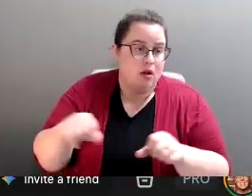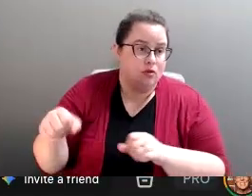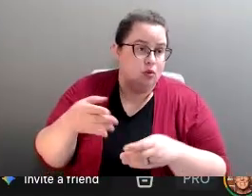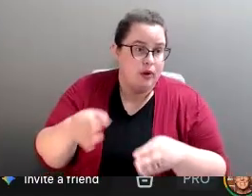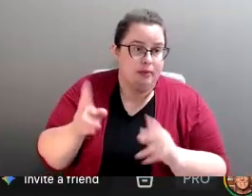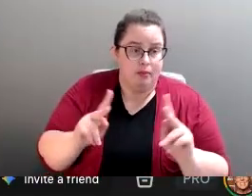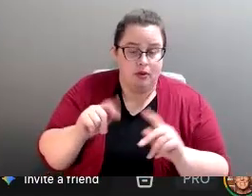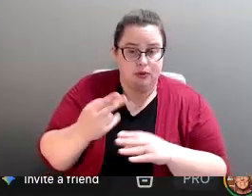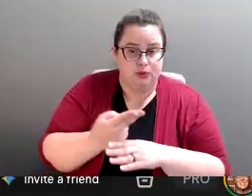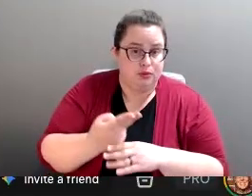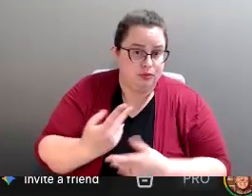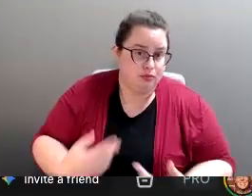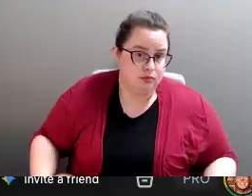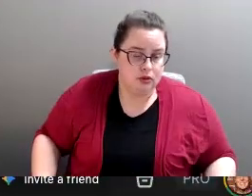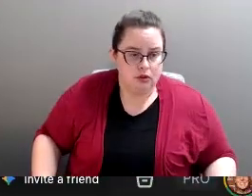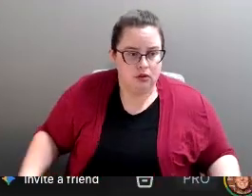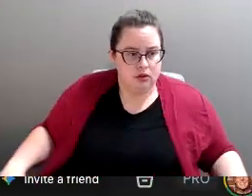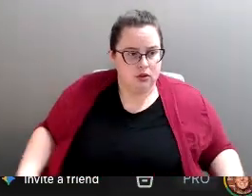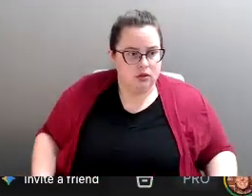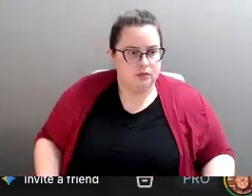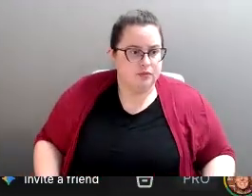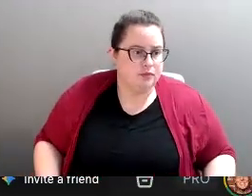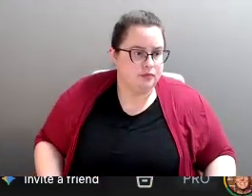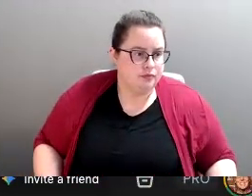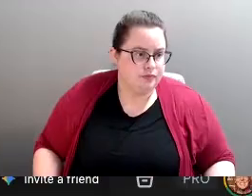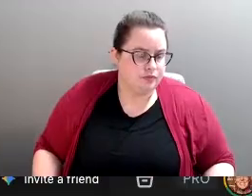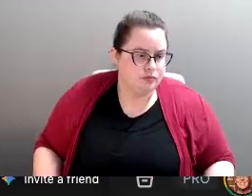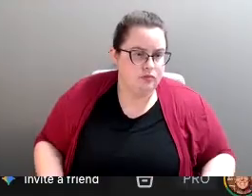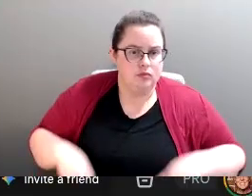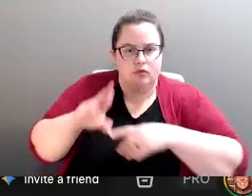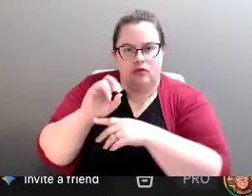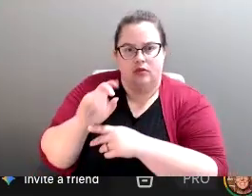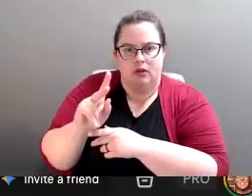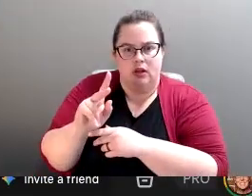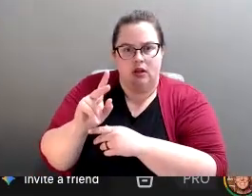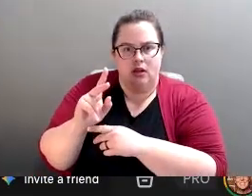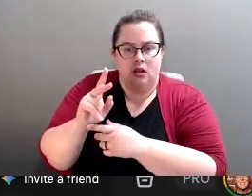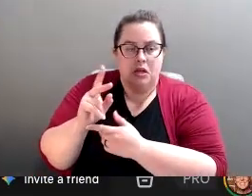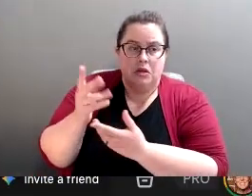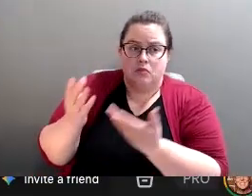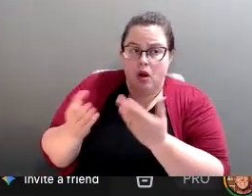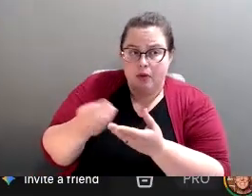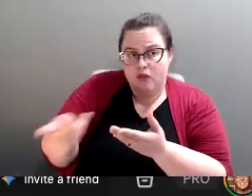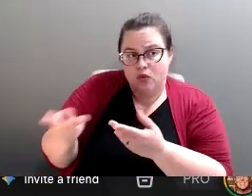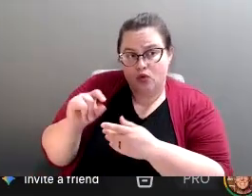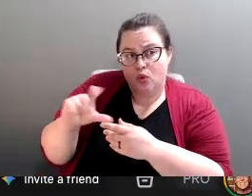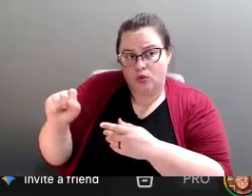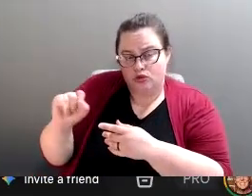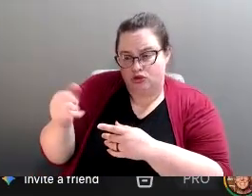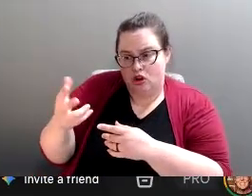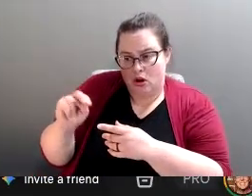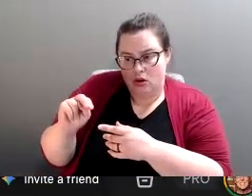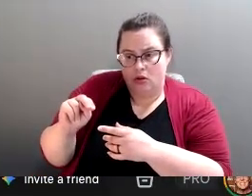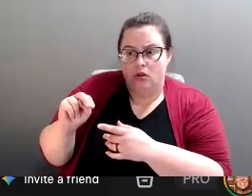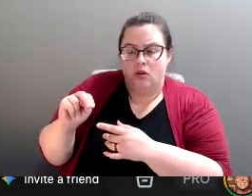right? Yeah, and It's there are probably a couple tools, John Volkman, like that. I was just looking up really